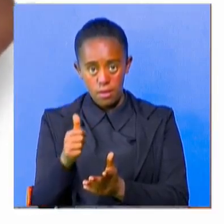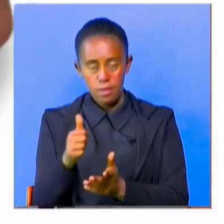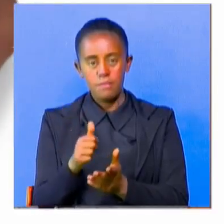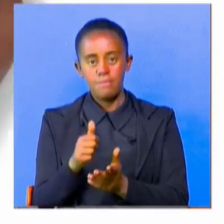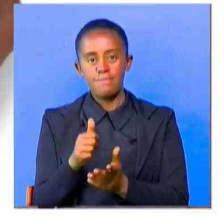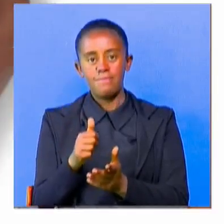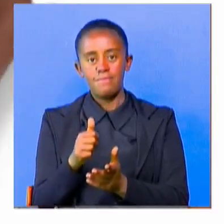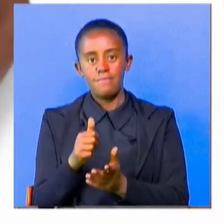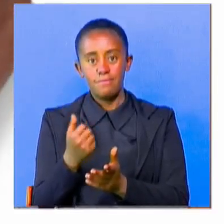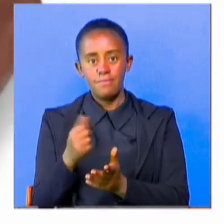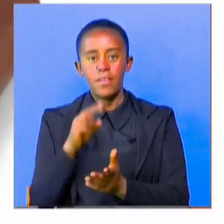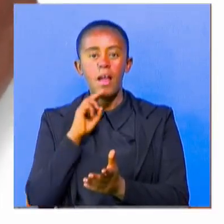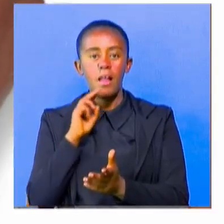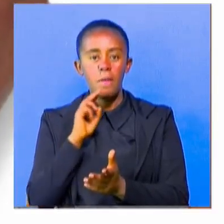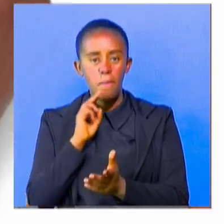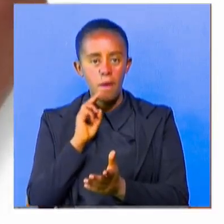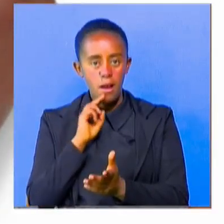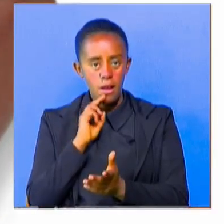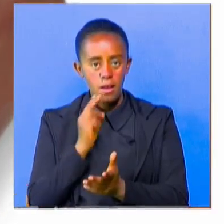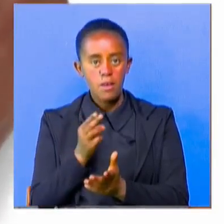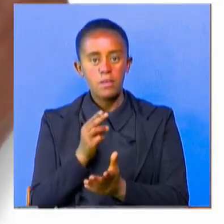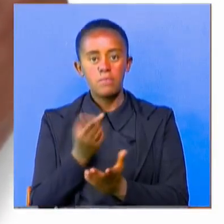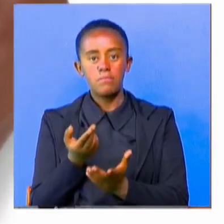for meeting.